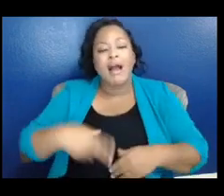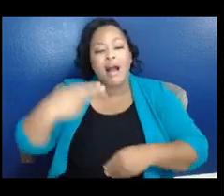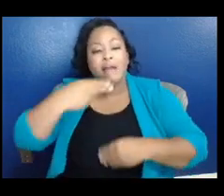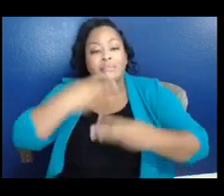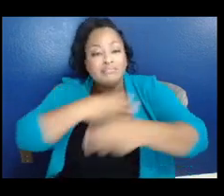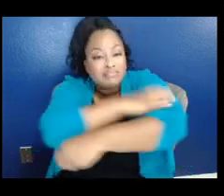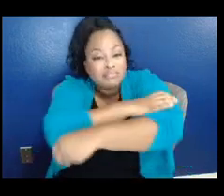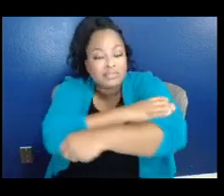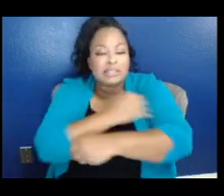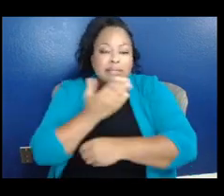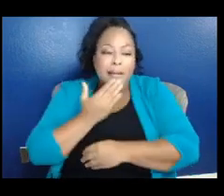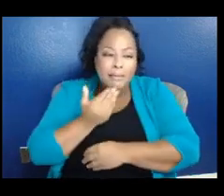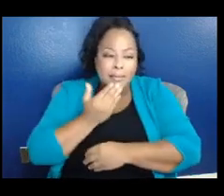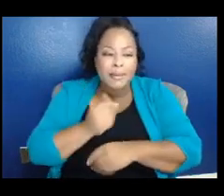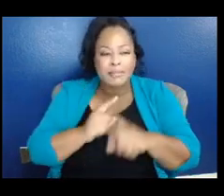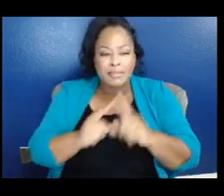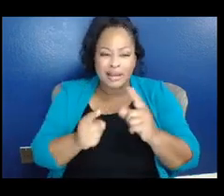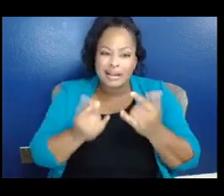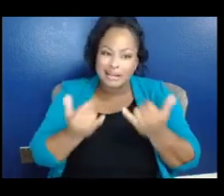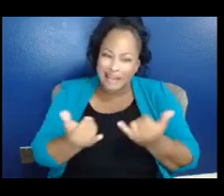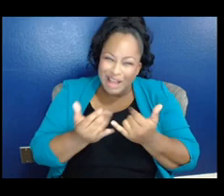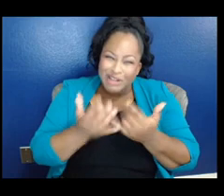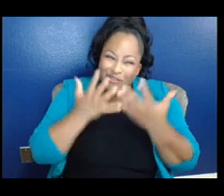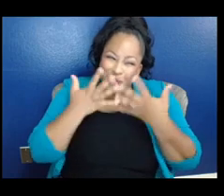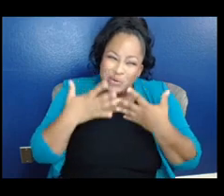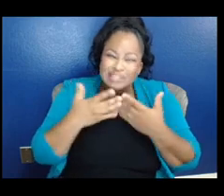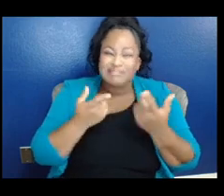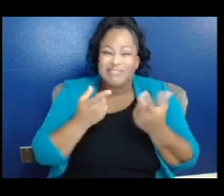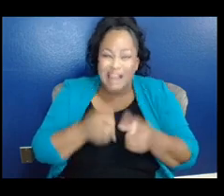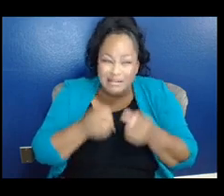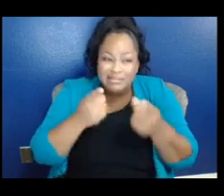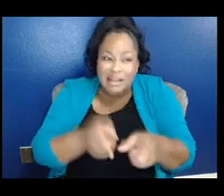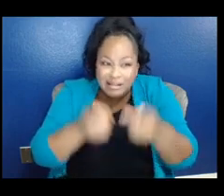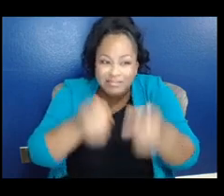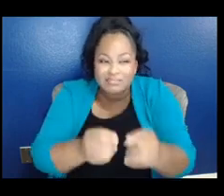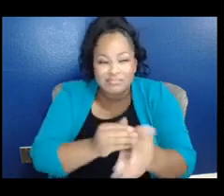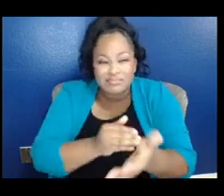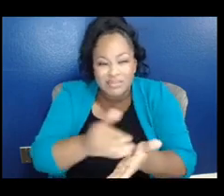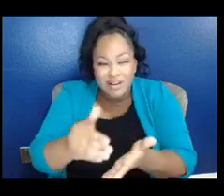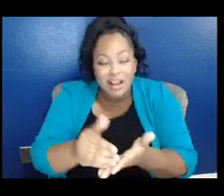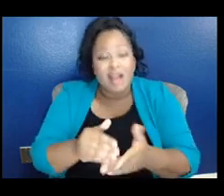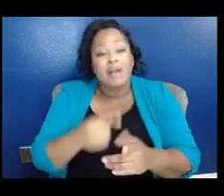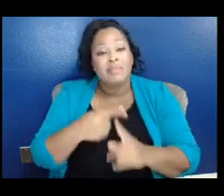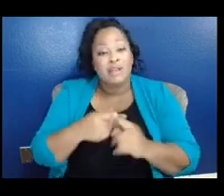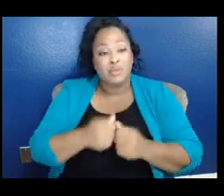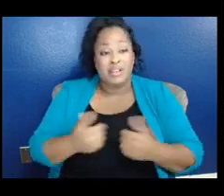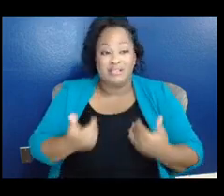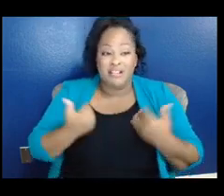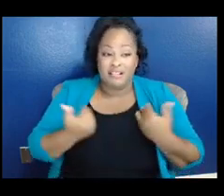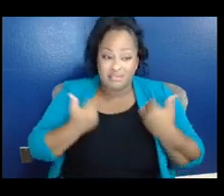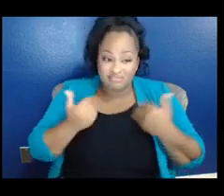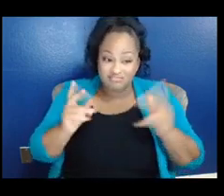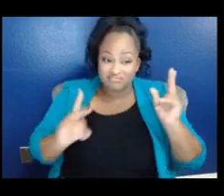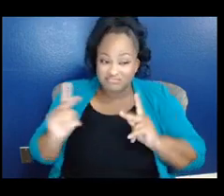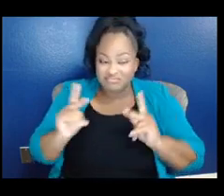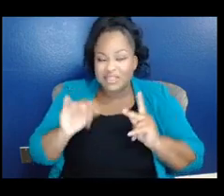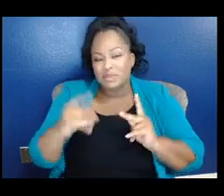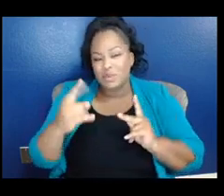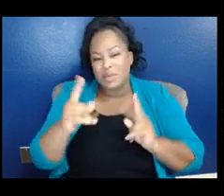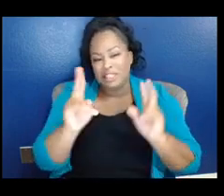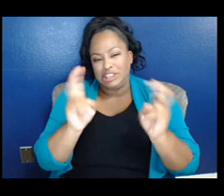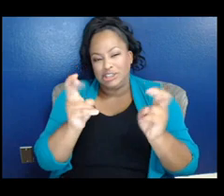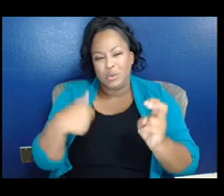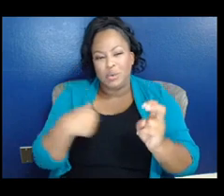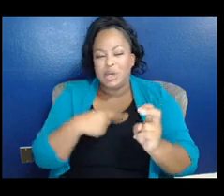or diabetes. Unfortunately, they're becoming more common and also becoming more common at younger ages. And that's one